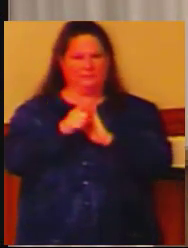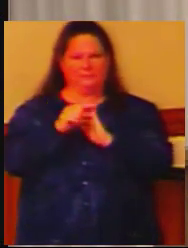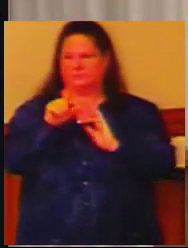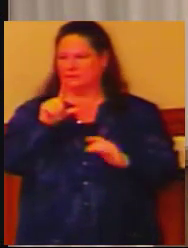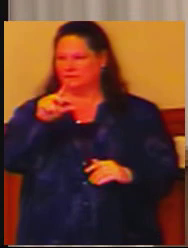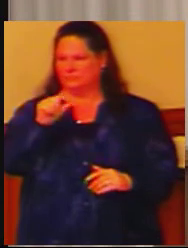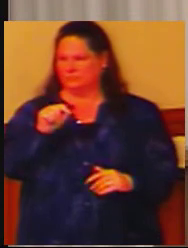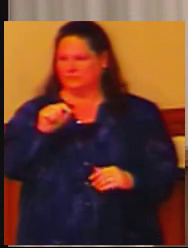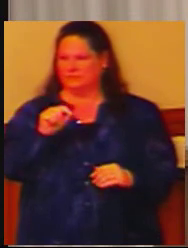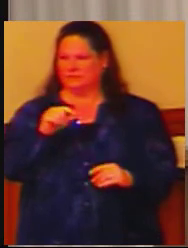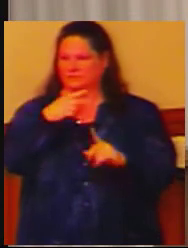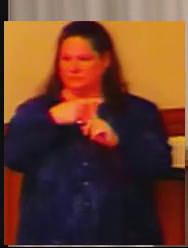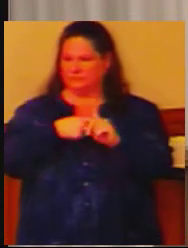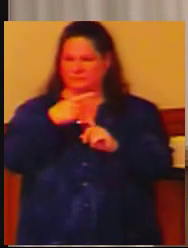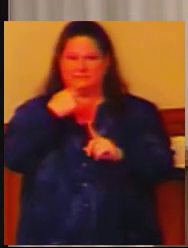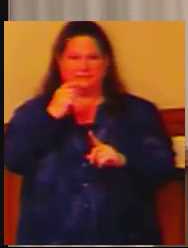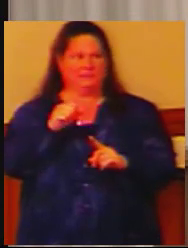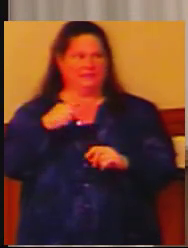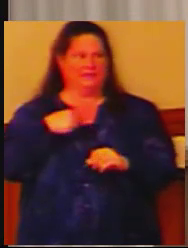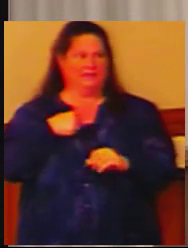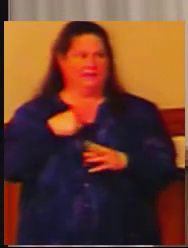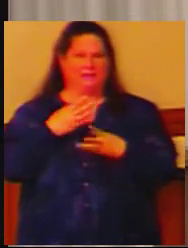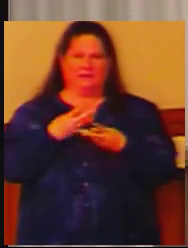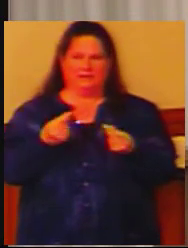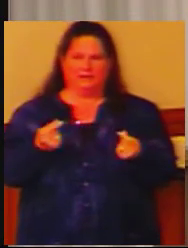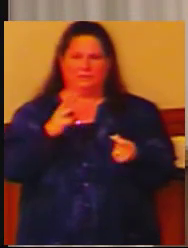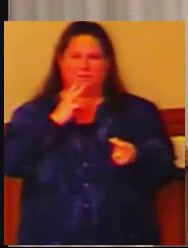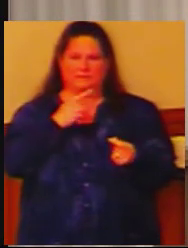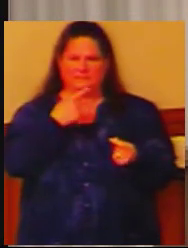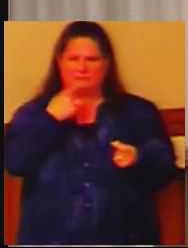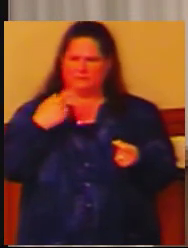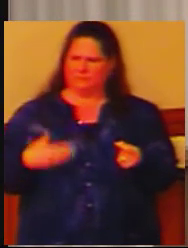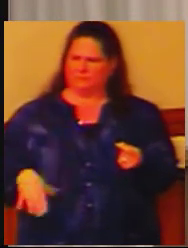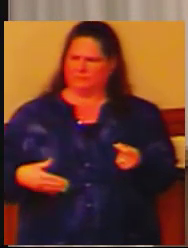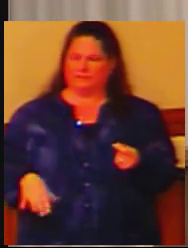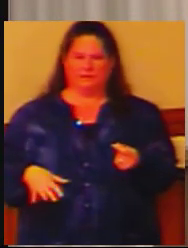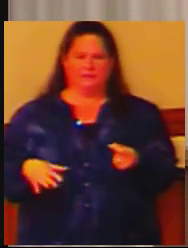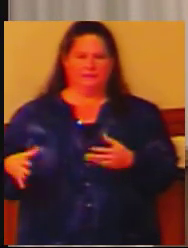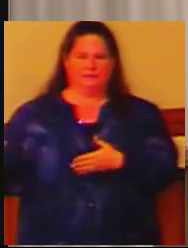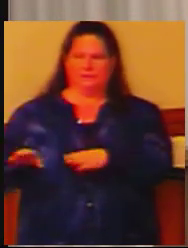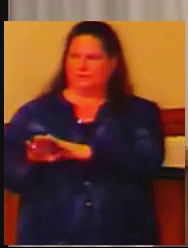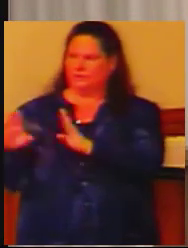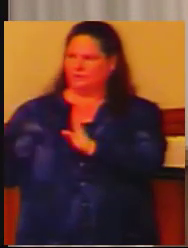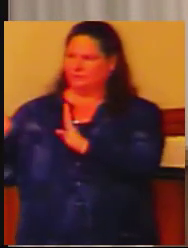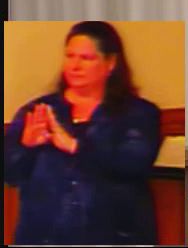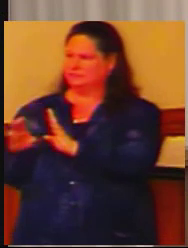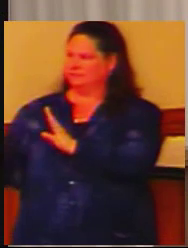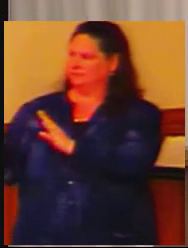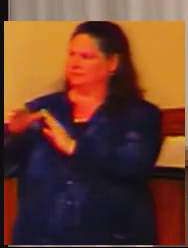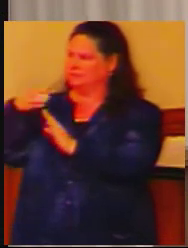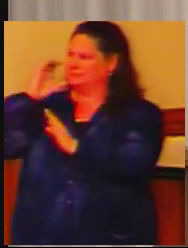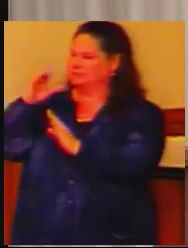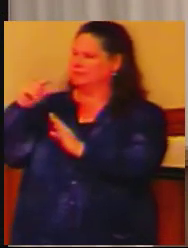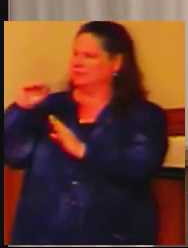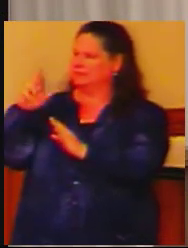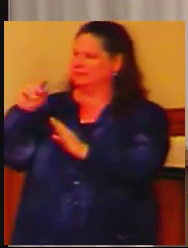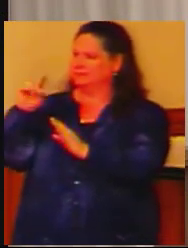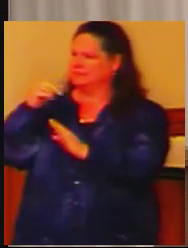degrees. I'm like, yeah, I ran out of water. He goes, oh, wow. He opens his fridge. He takes out a Gatorade. Oh, I got to go